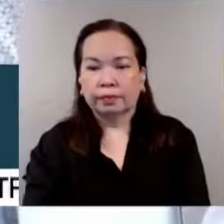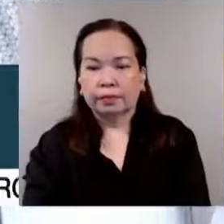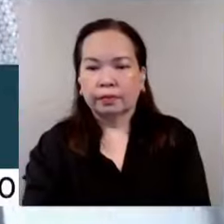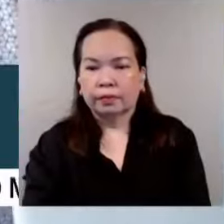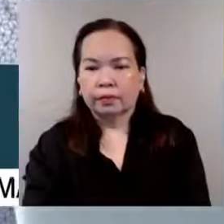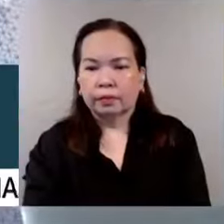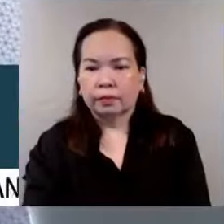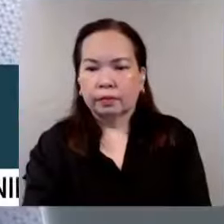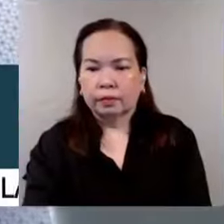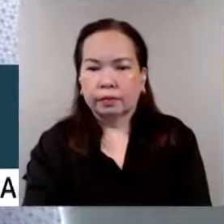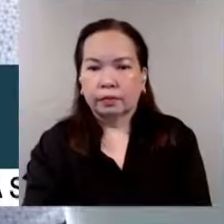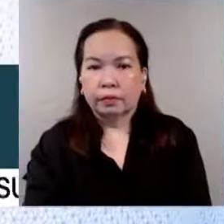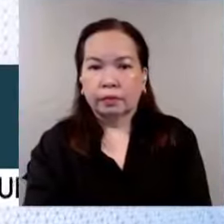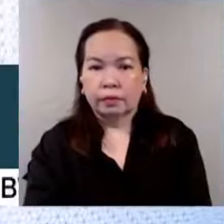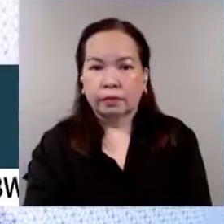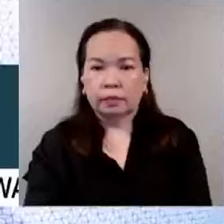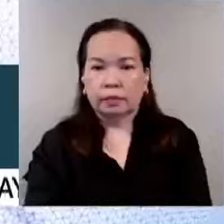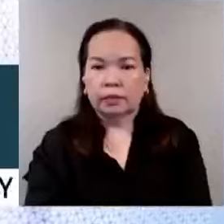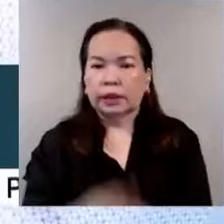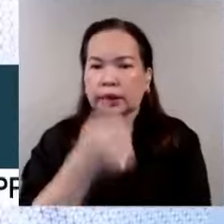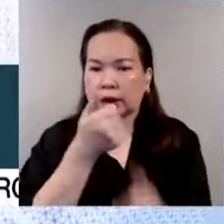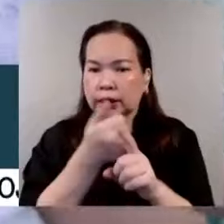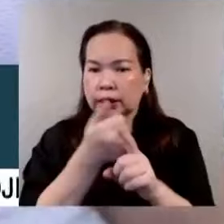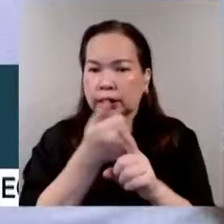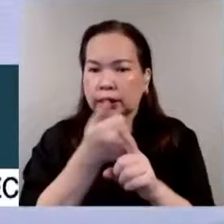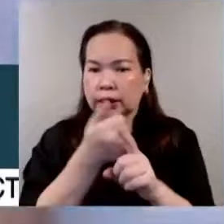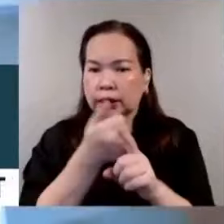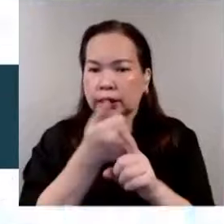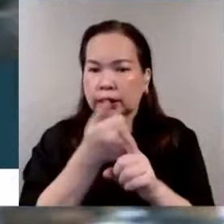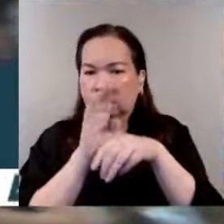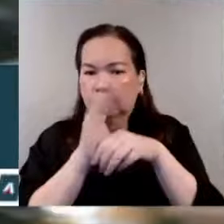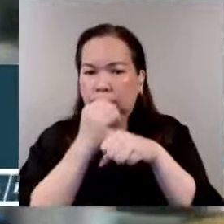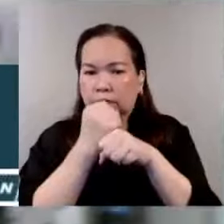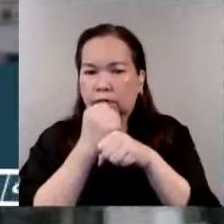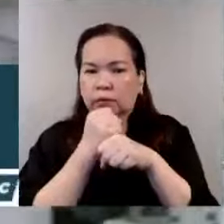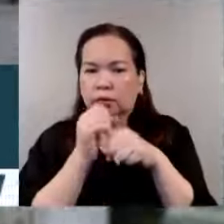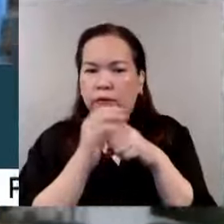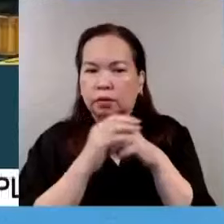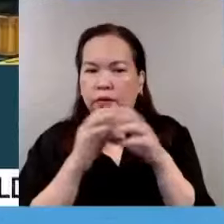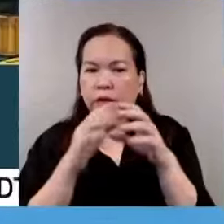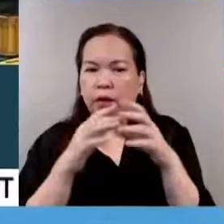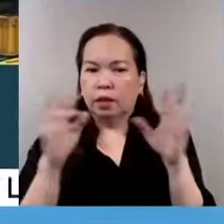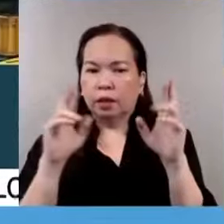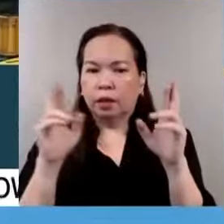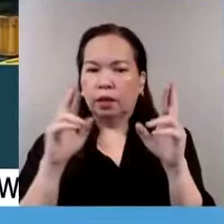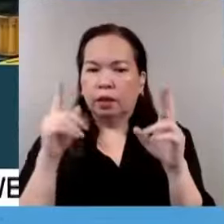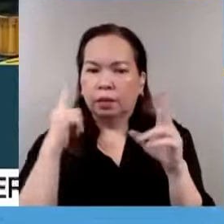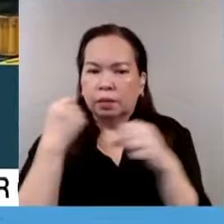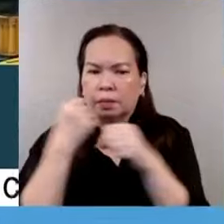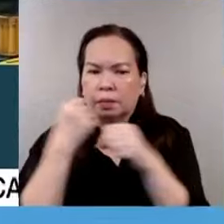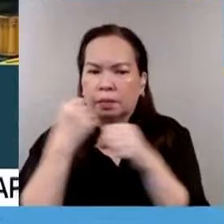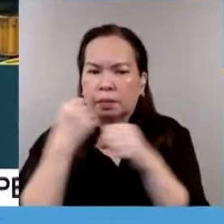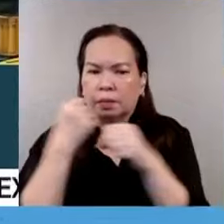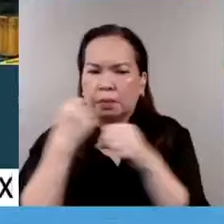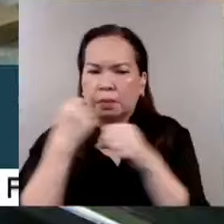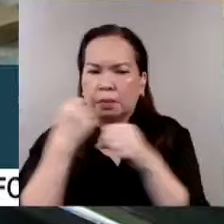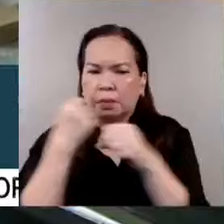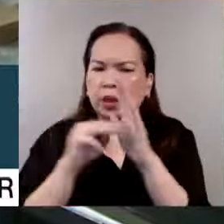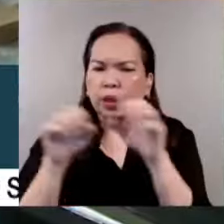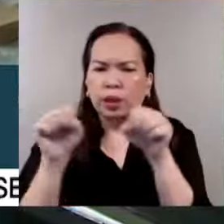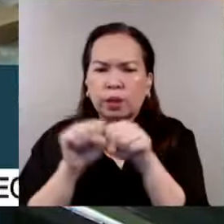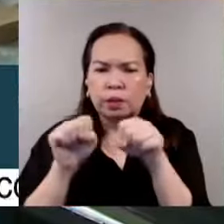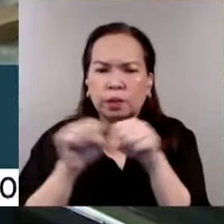Shoemaker Noel Evangelista just received an order from abroad for 1 million pairs of shoes a year. The problem is, his factory's